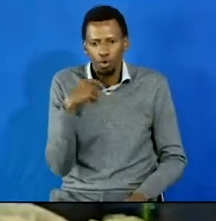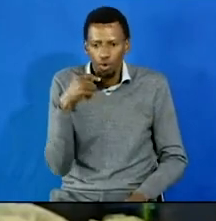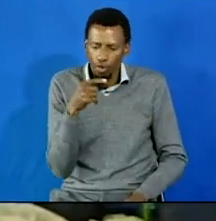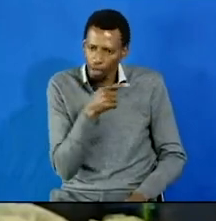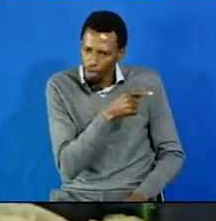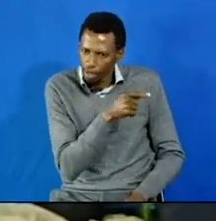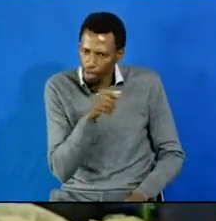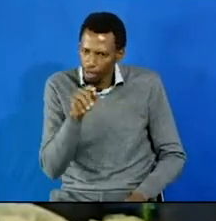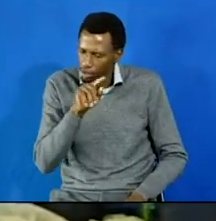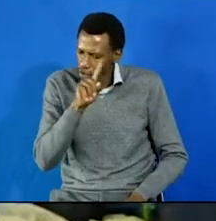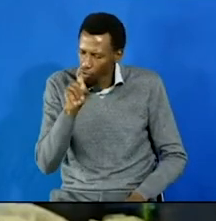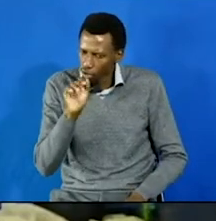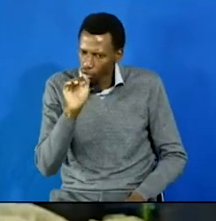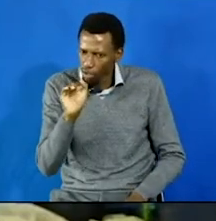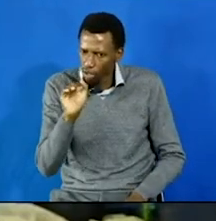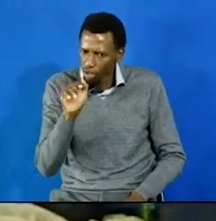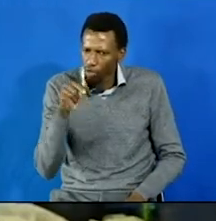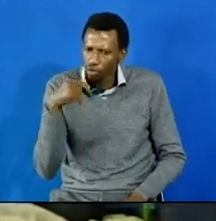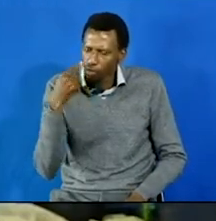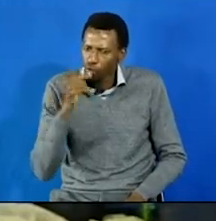life?